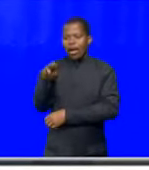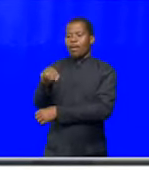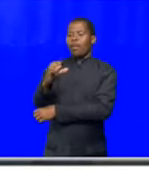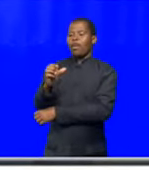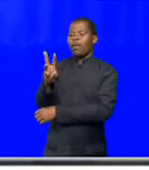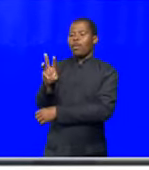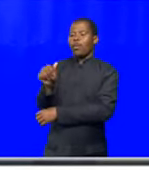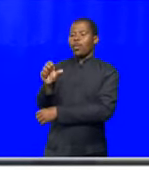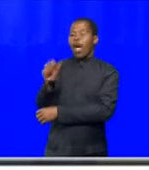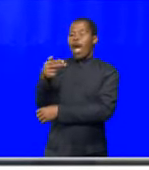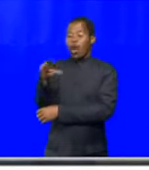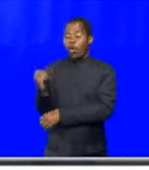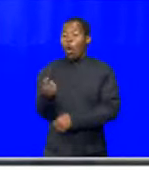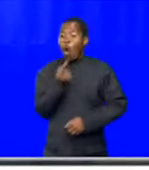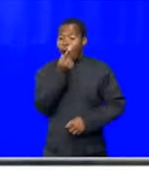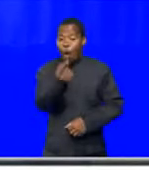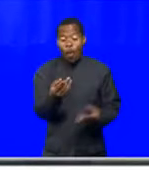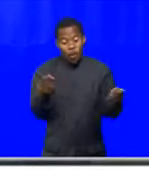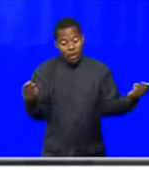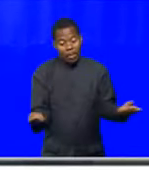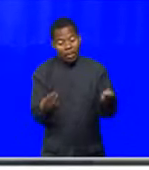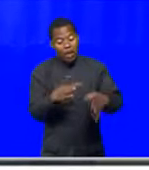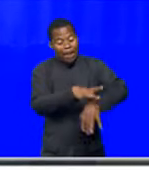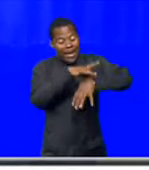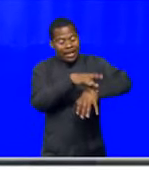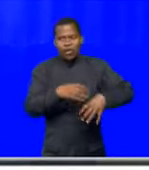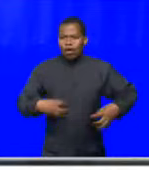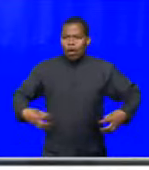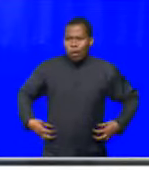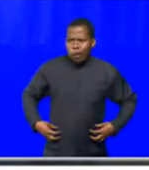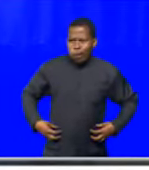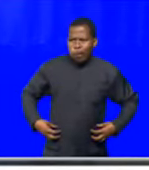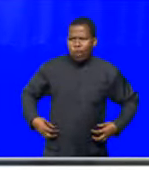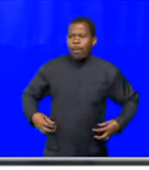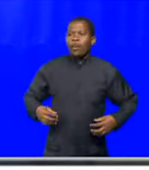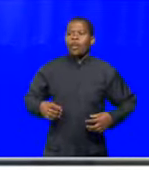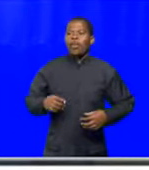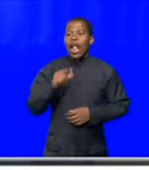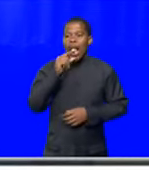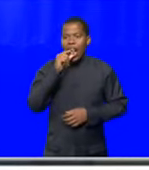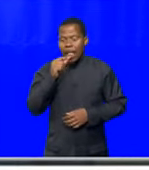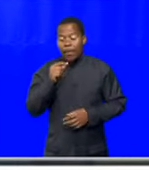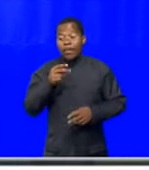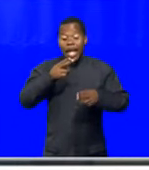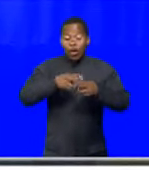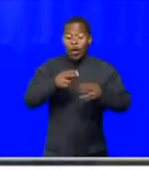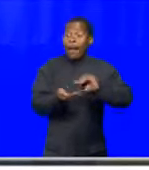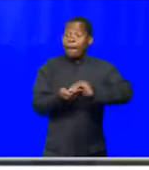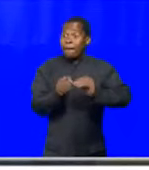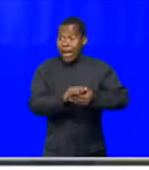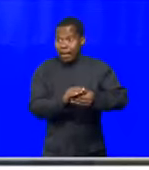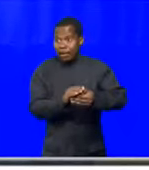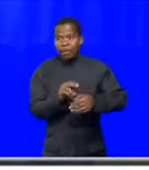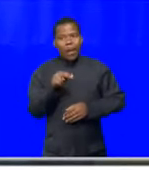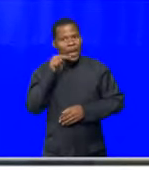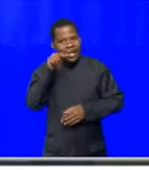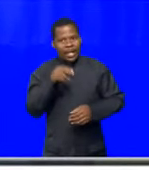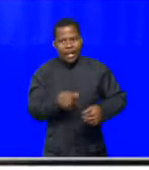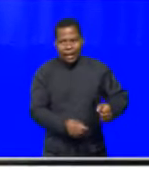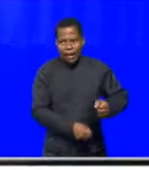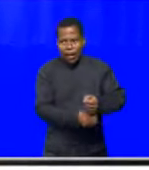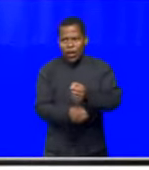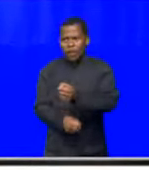kidney or renal patients in the Kingdom of Eswatini have numerous needs, and this calls for support from Maswati and local